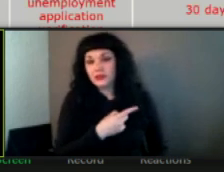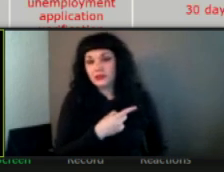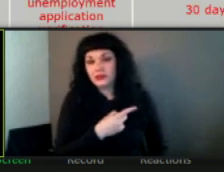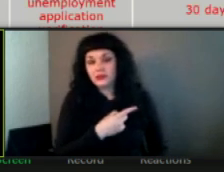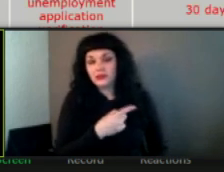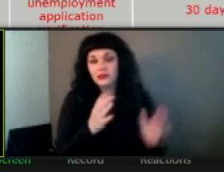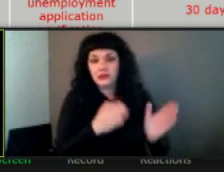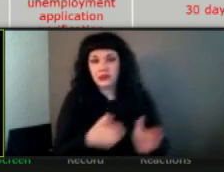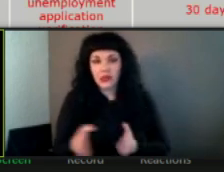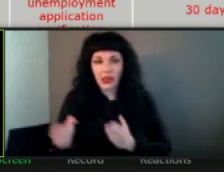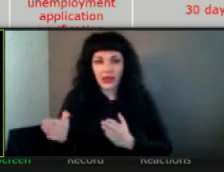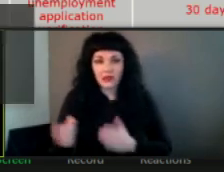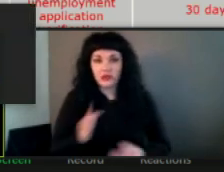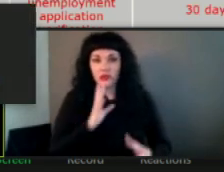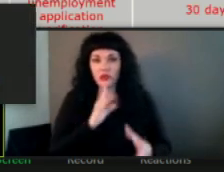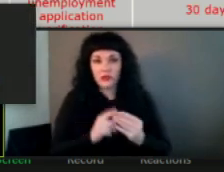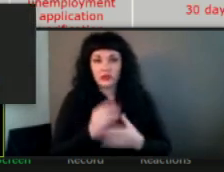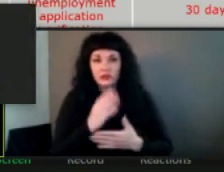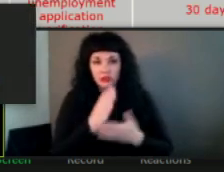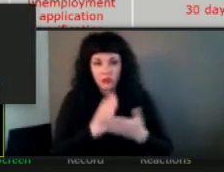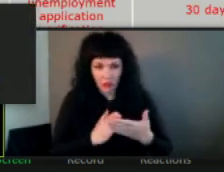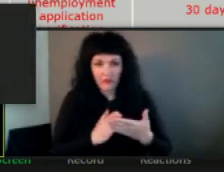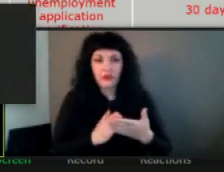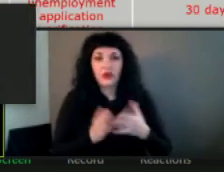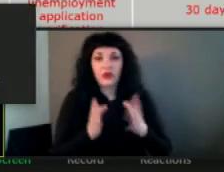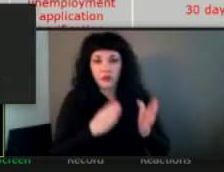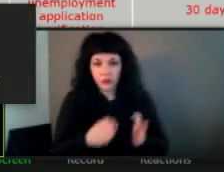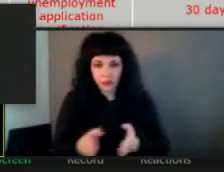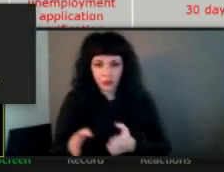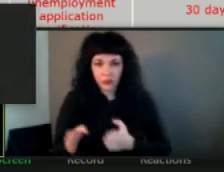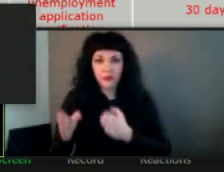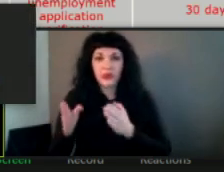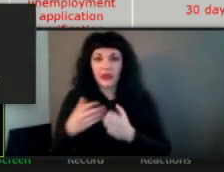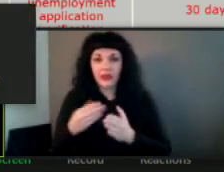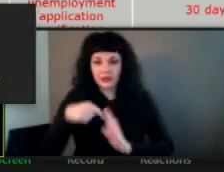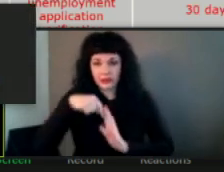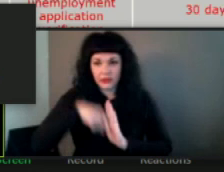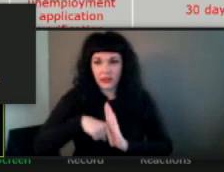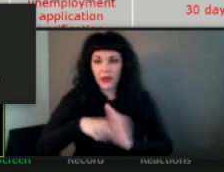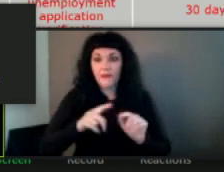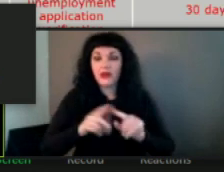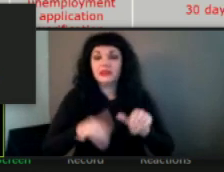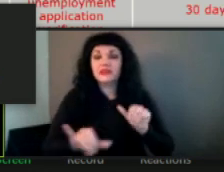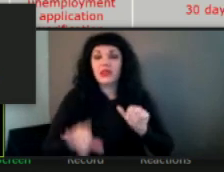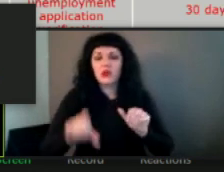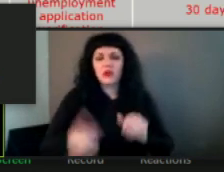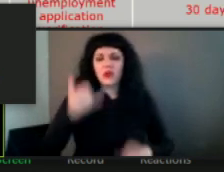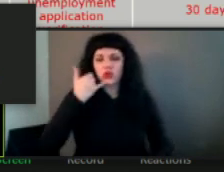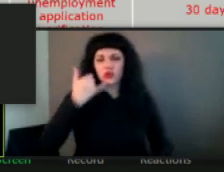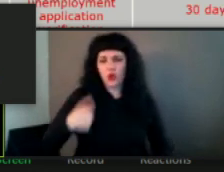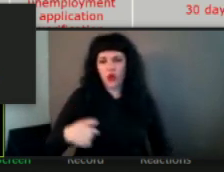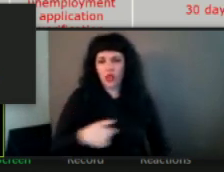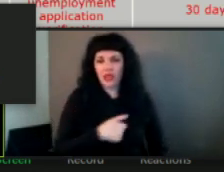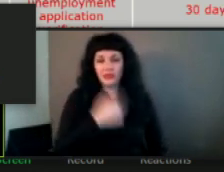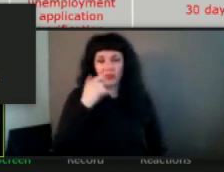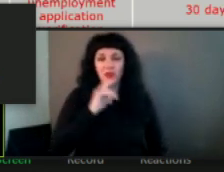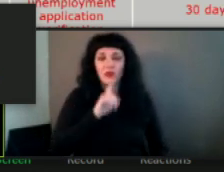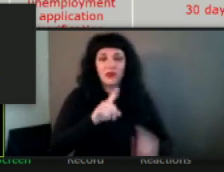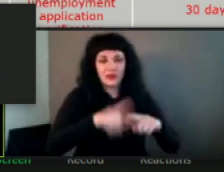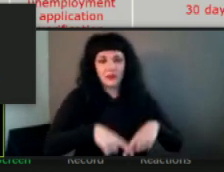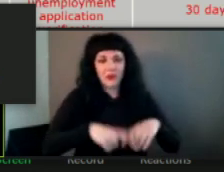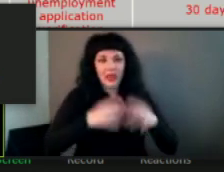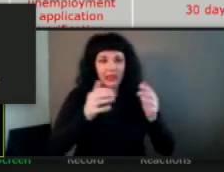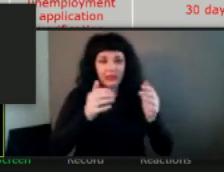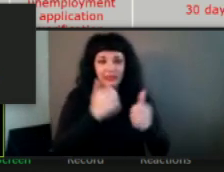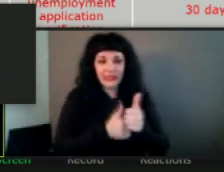down payment, and the details. Still, you have to call us because these are personalized to each person that calls in.